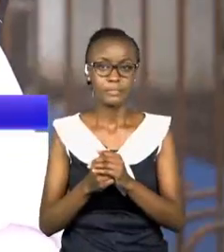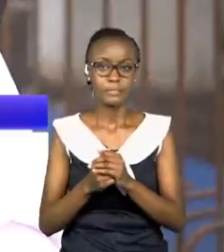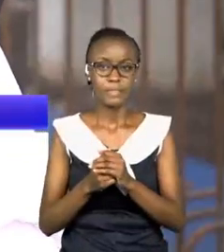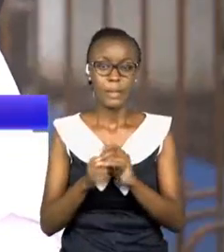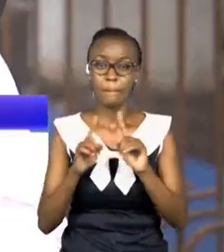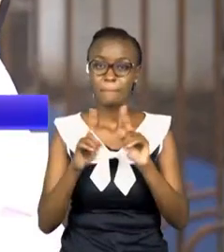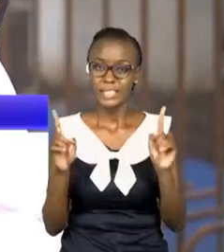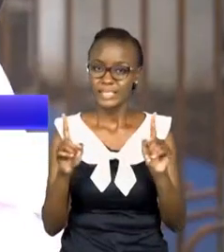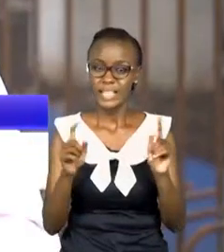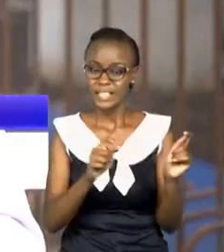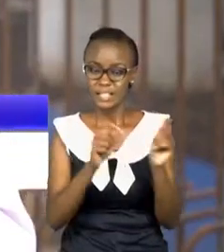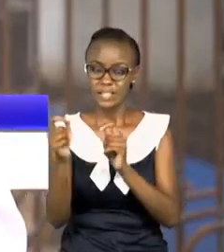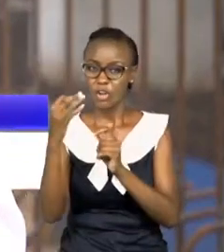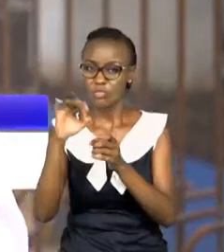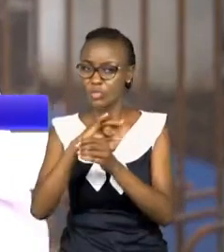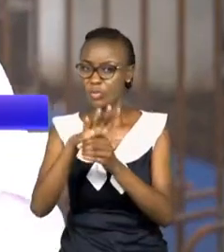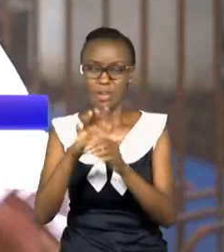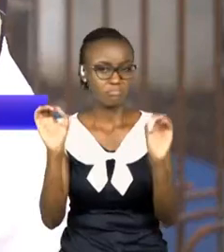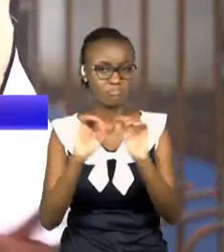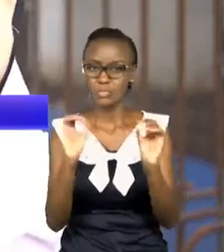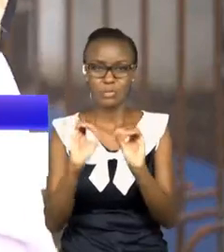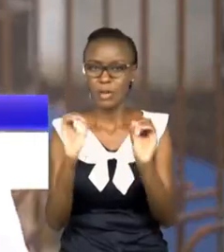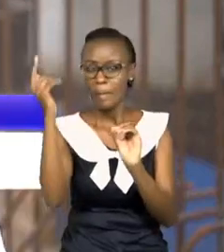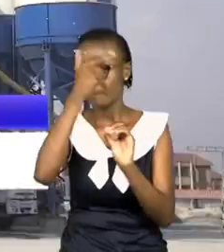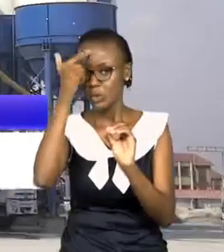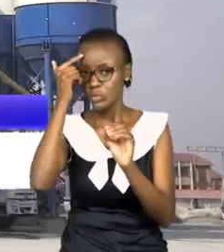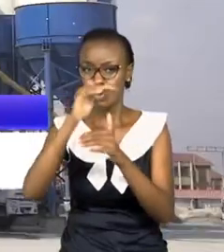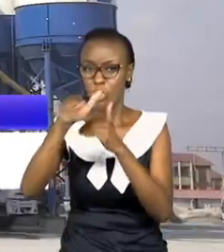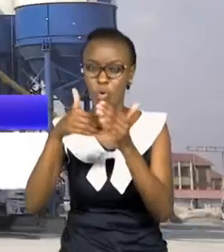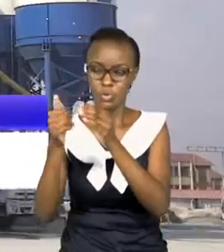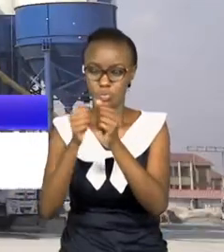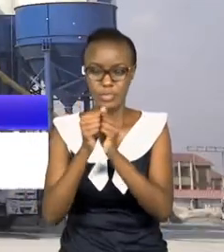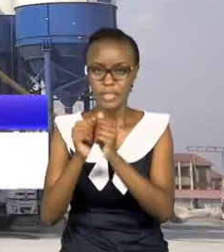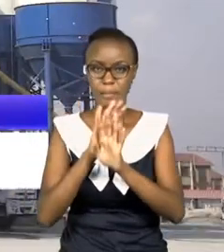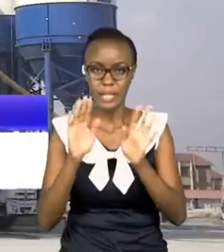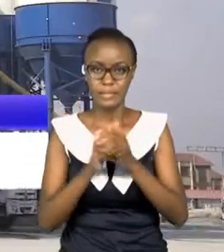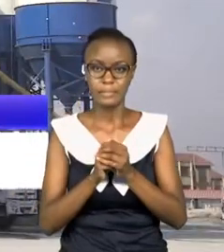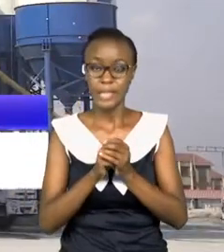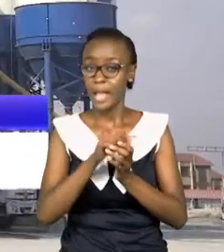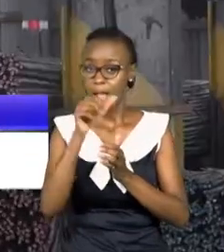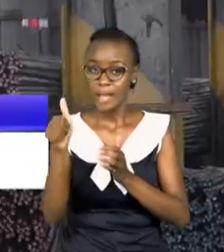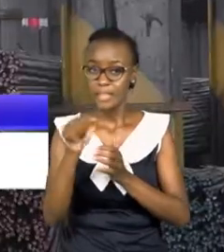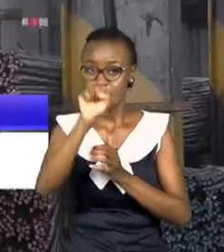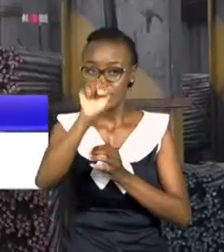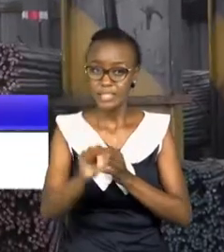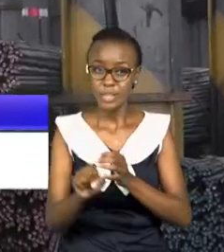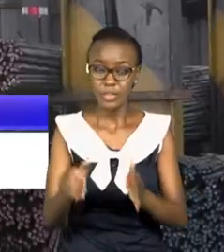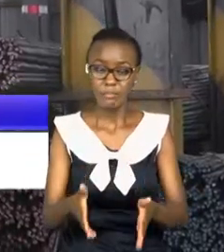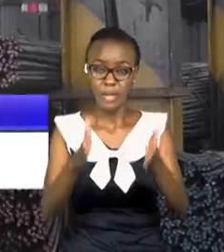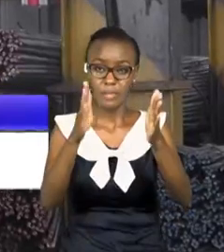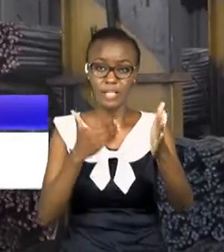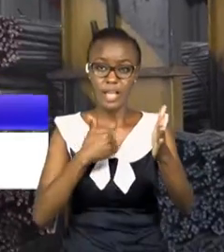the transmission of COVID is actually contained because they are all together. Along the Southern Bypass exists a